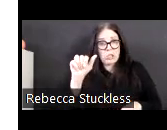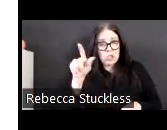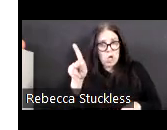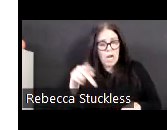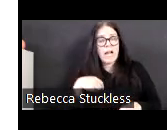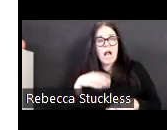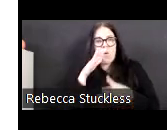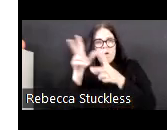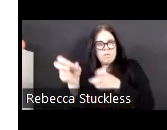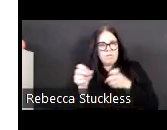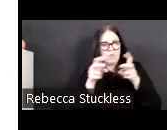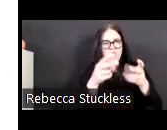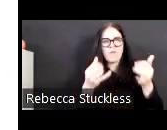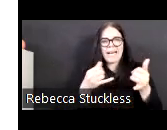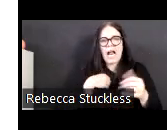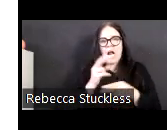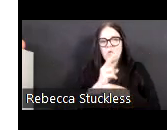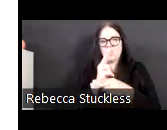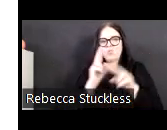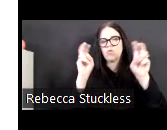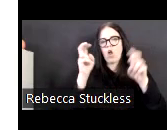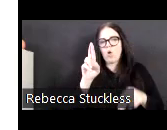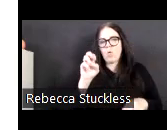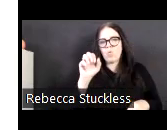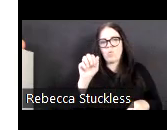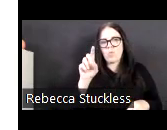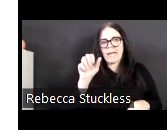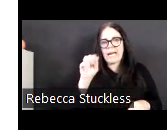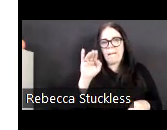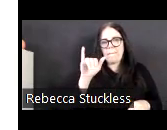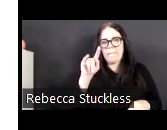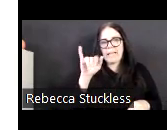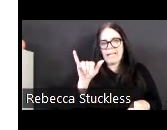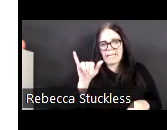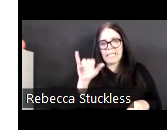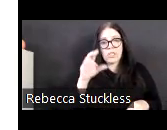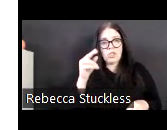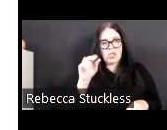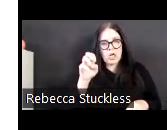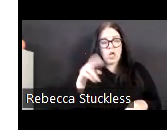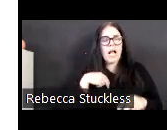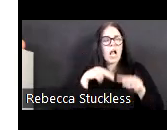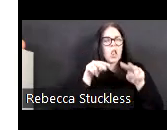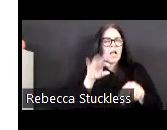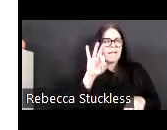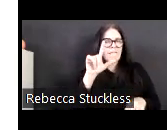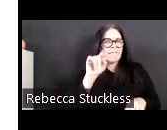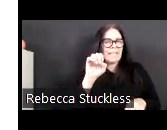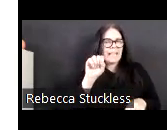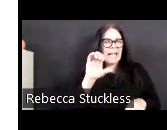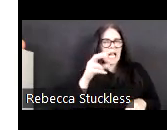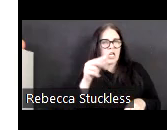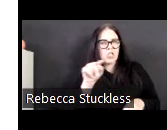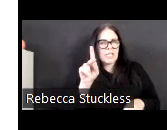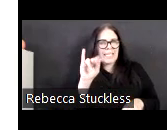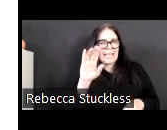right this year, I'm using Readability Checker. And I look at the Flesch-Kincaid grade level. So I cut and paste it on the